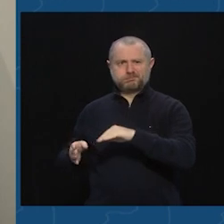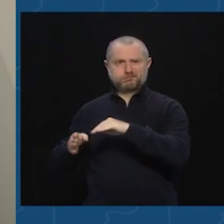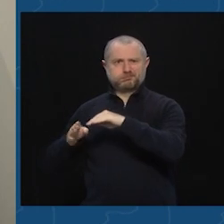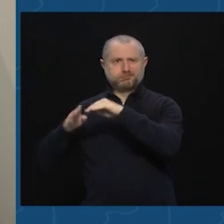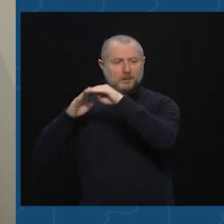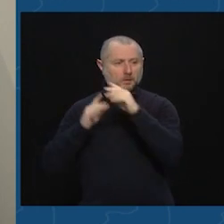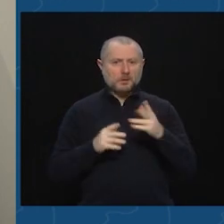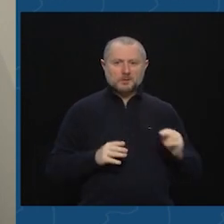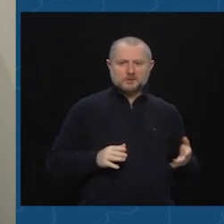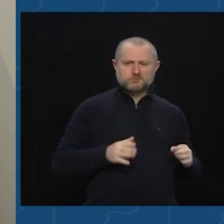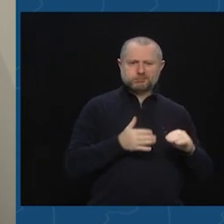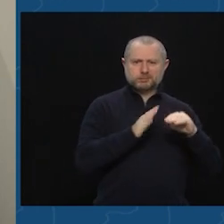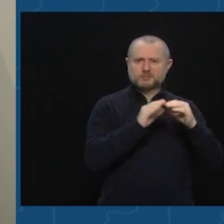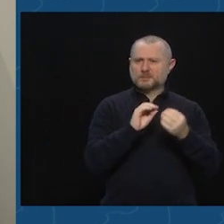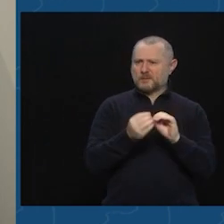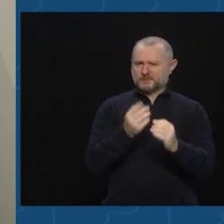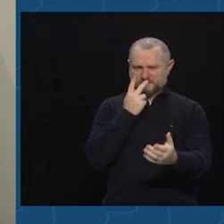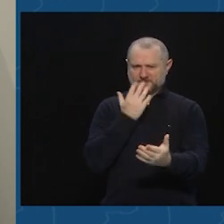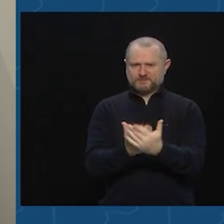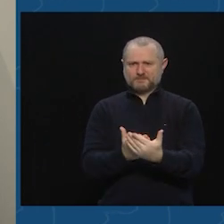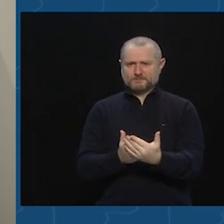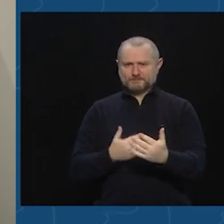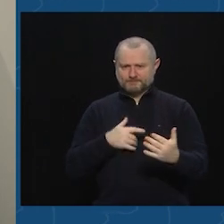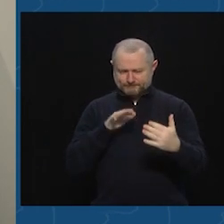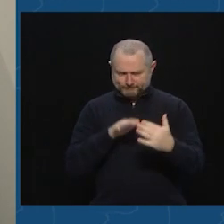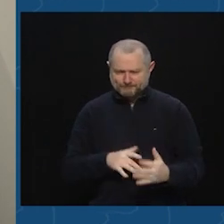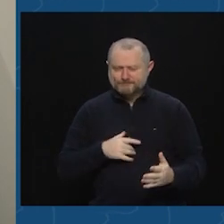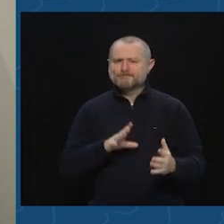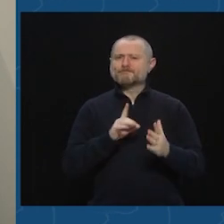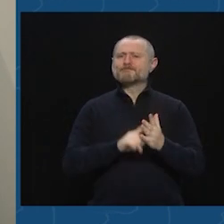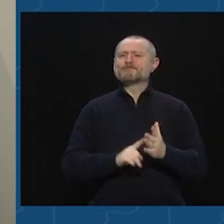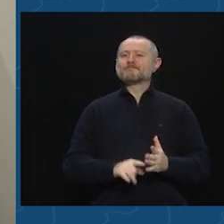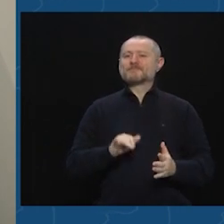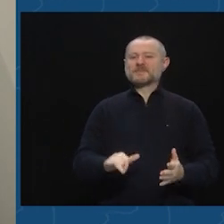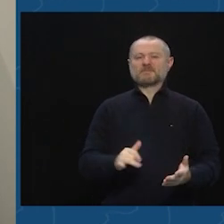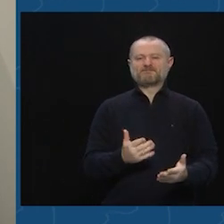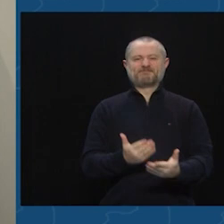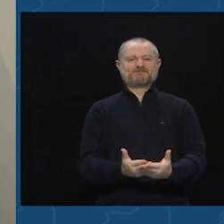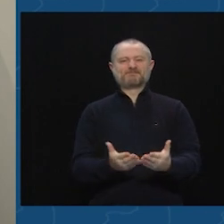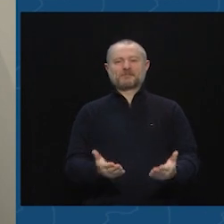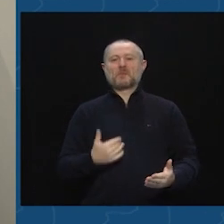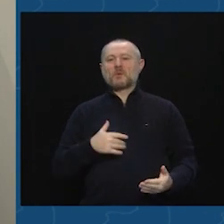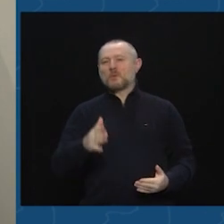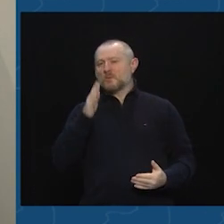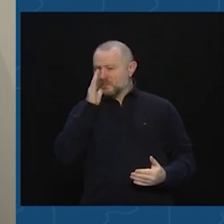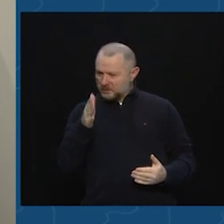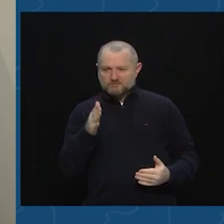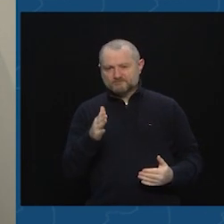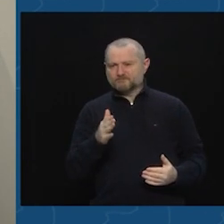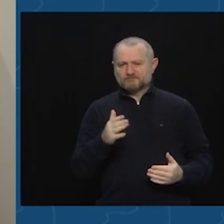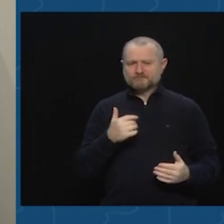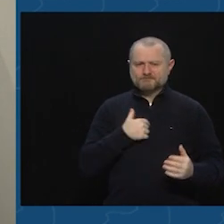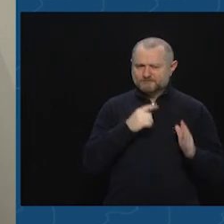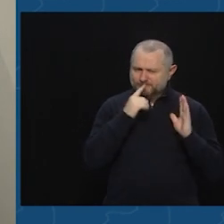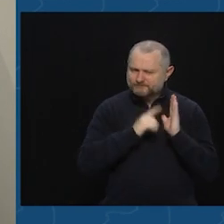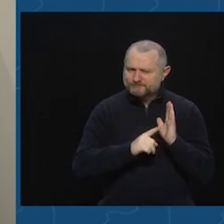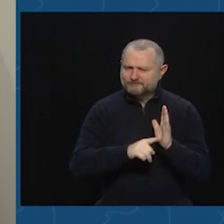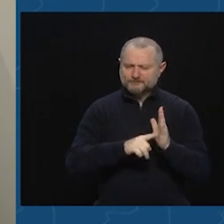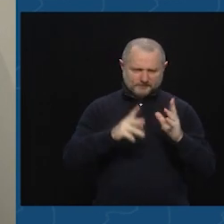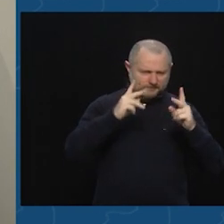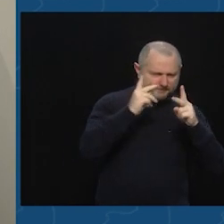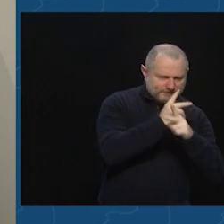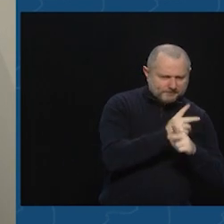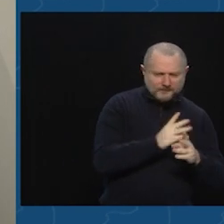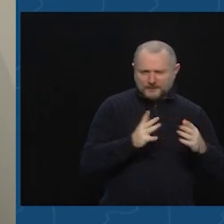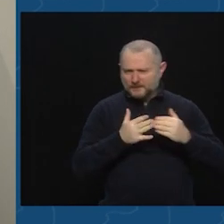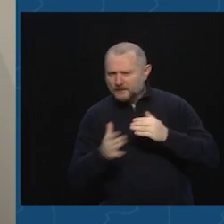going on here that we're going to study and understand why this is the case. That as we enter 2022, we are seeing a